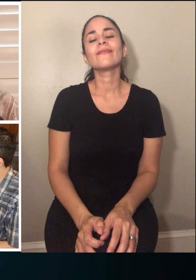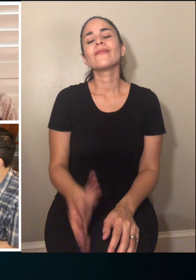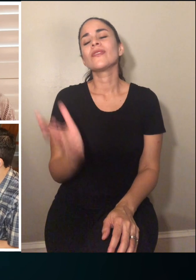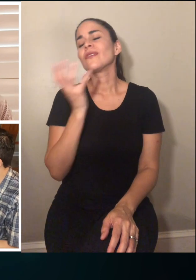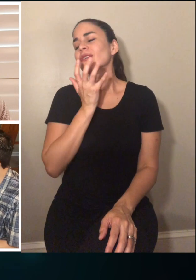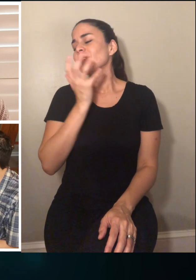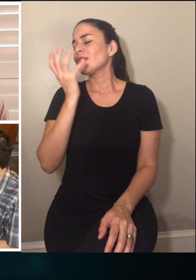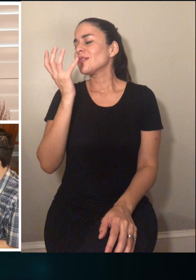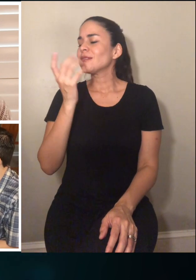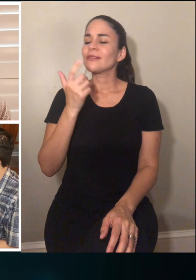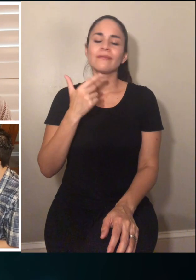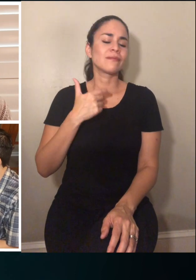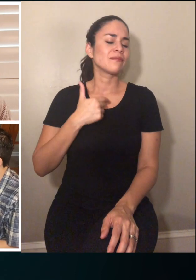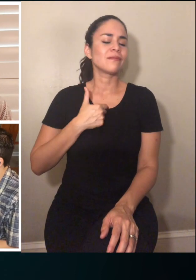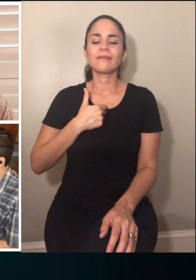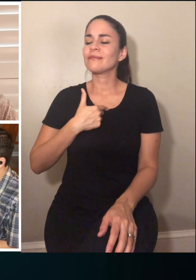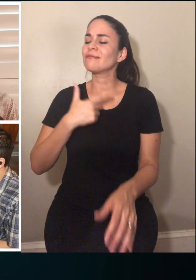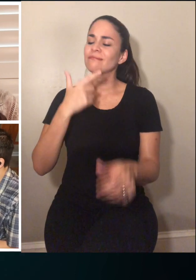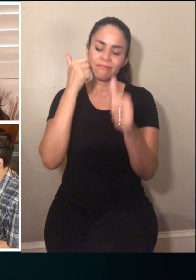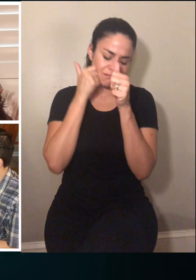So will